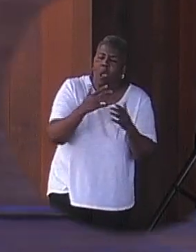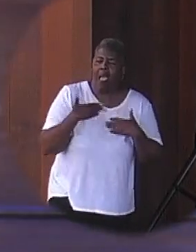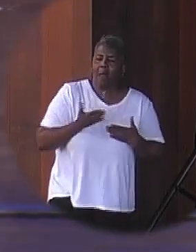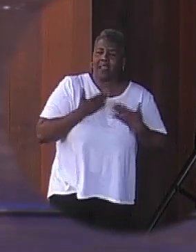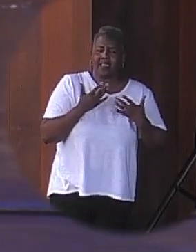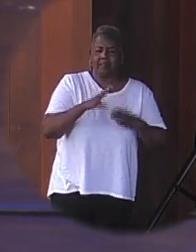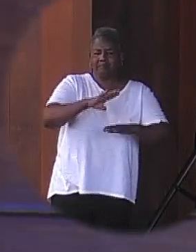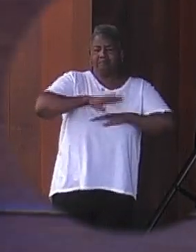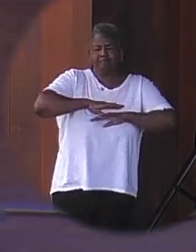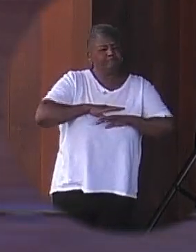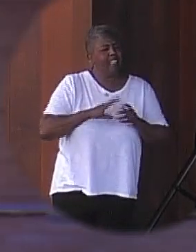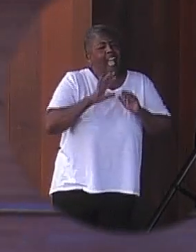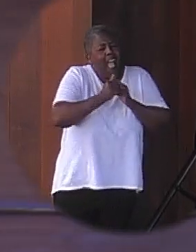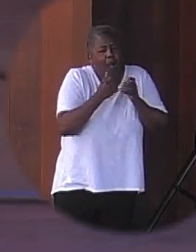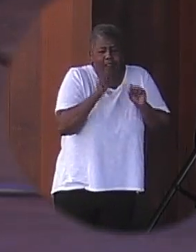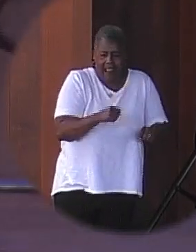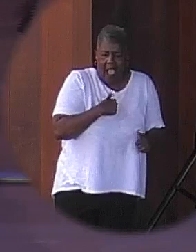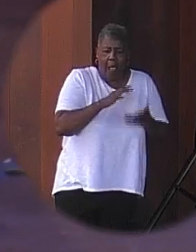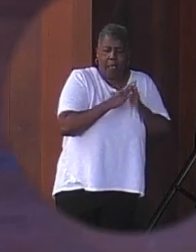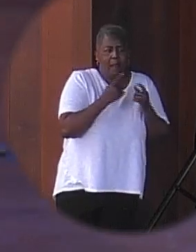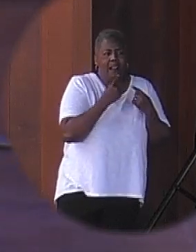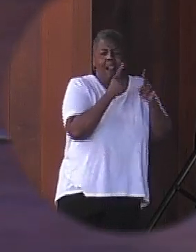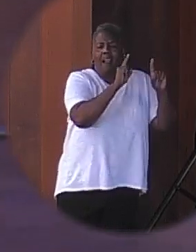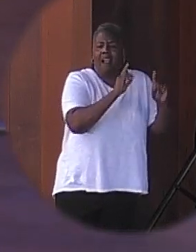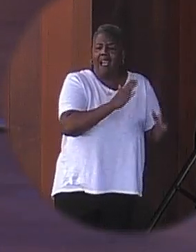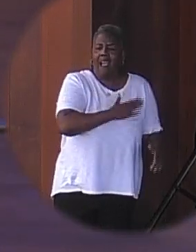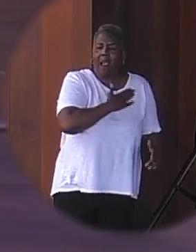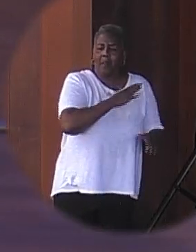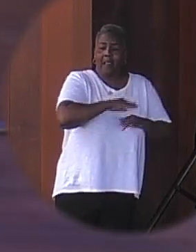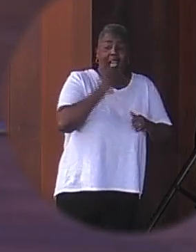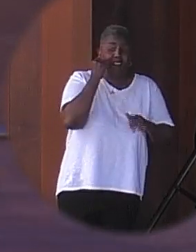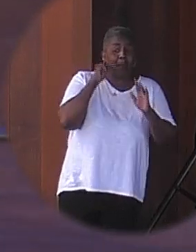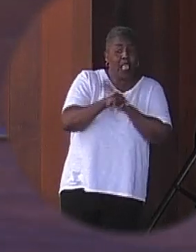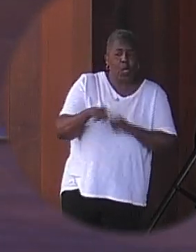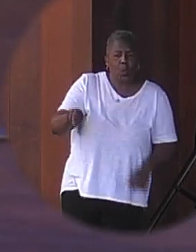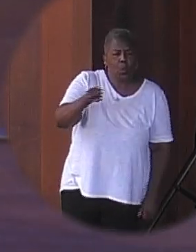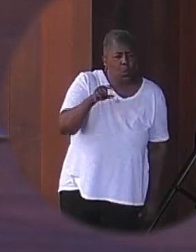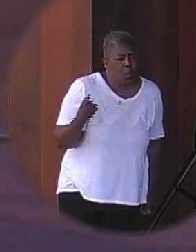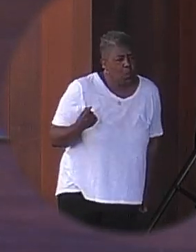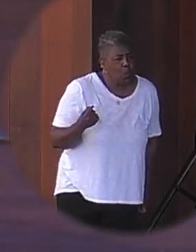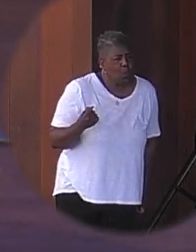well-being. How can I be well if I'm killing you?